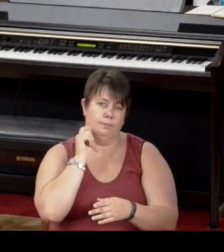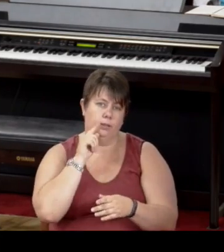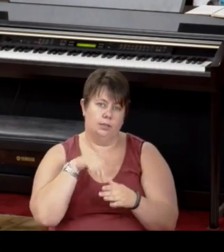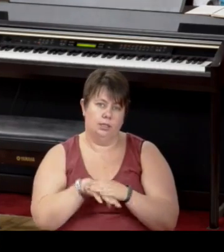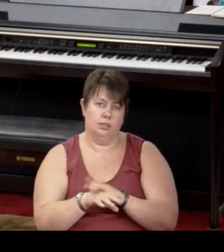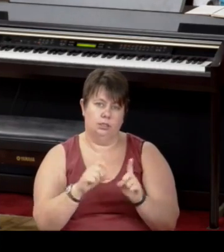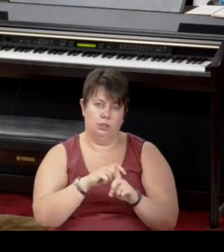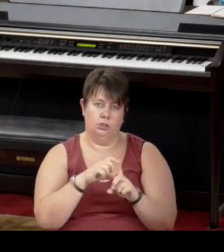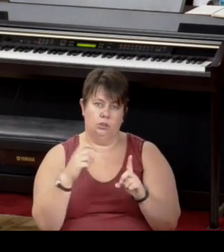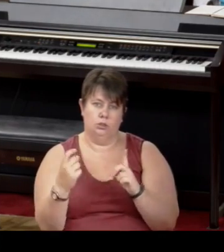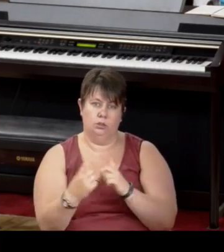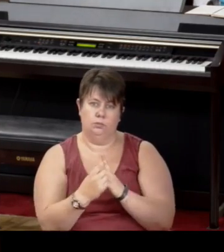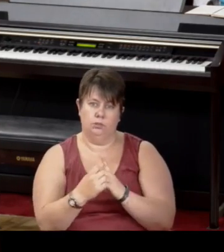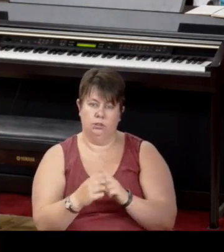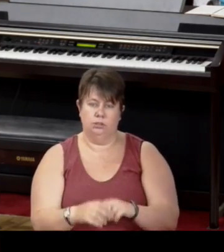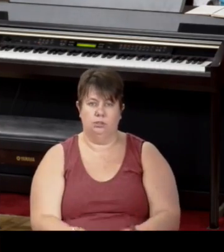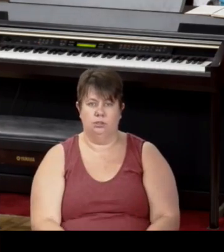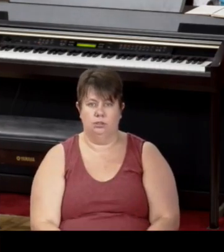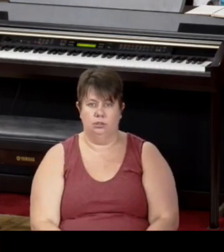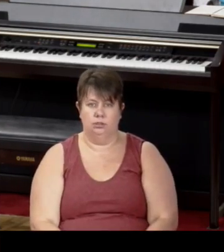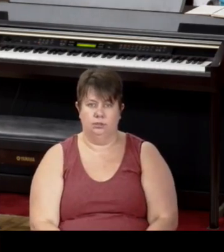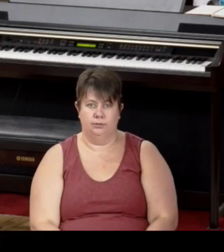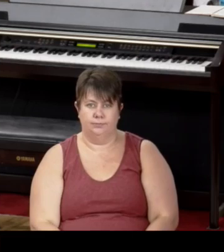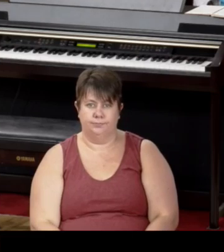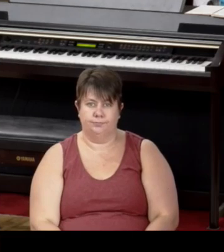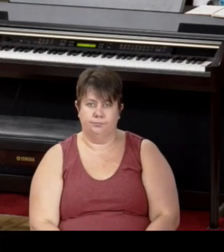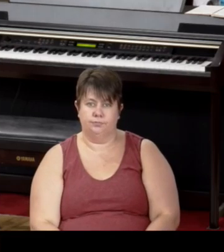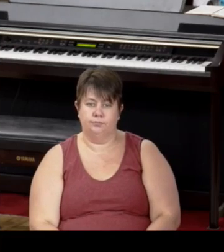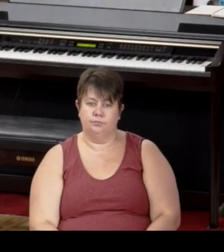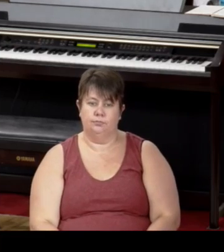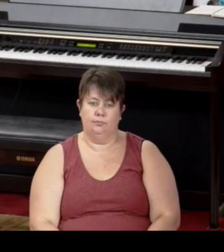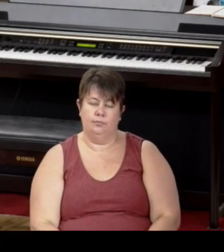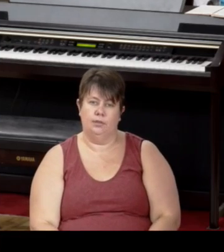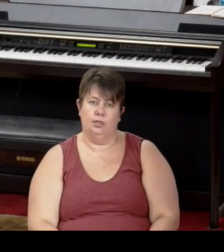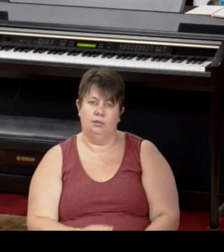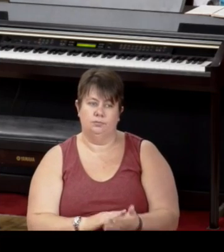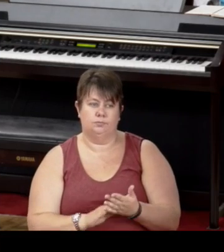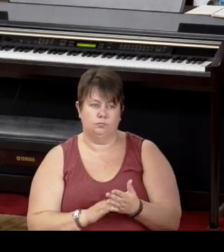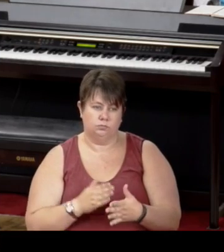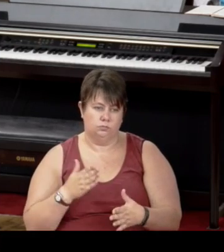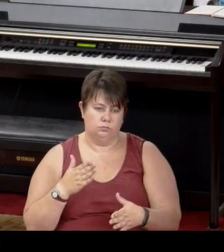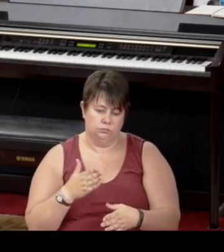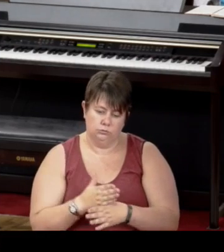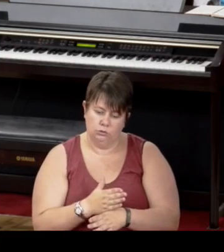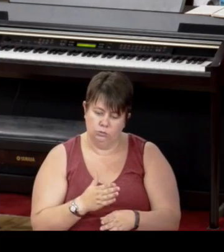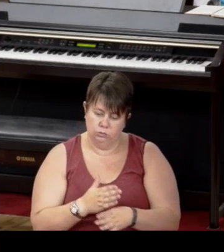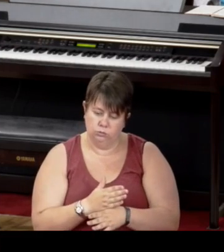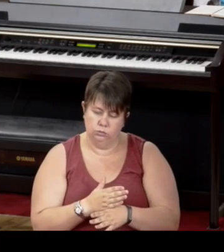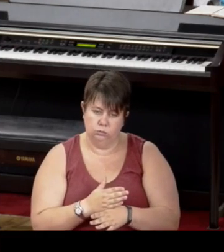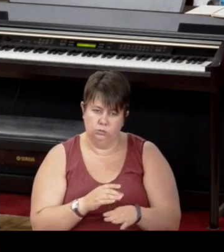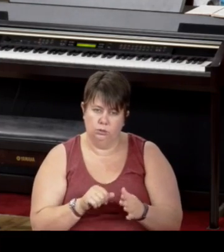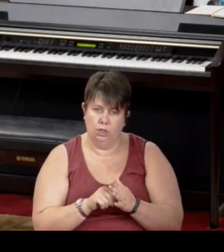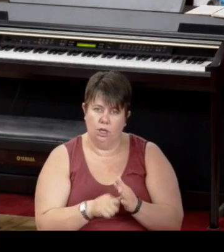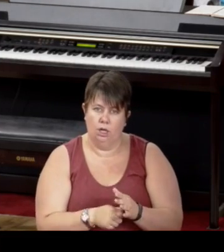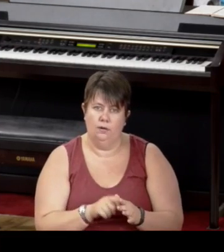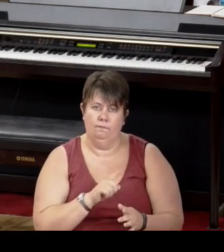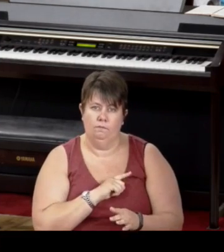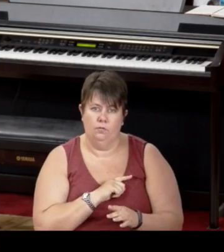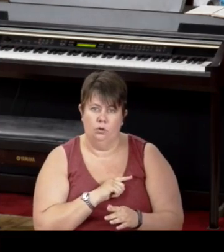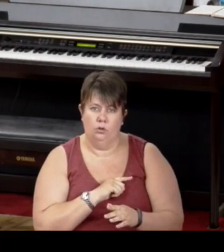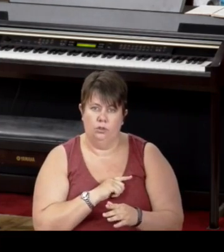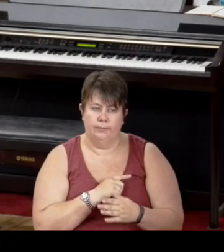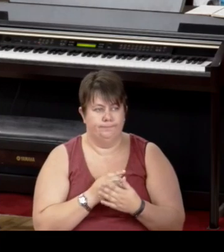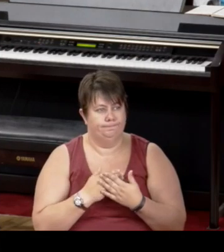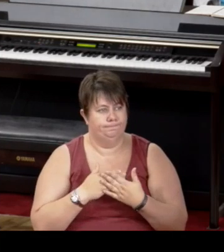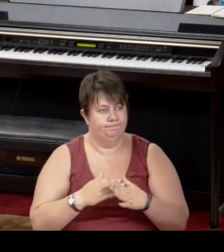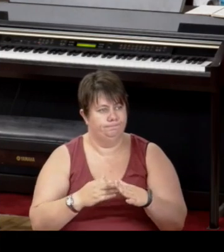love in a very practical way. And perseverance, well, it has similar connotations to what was said to the church at